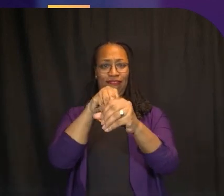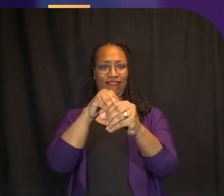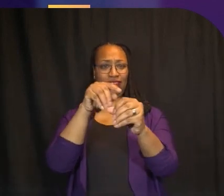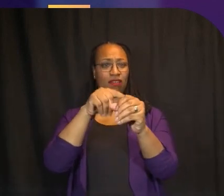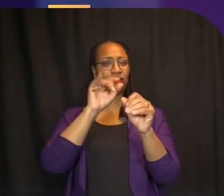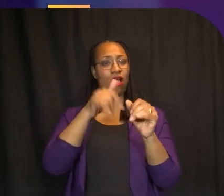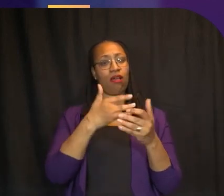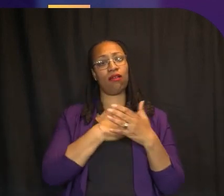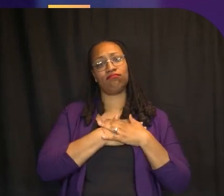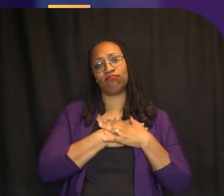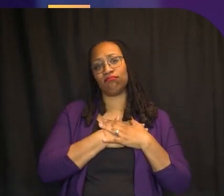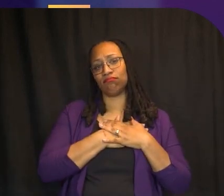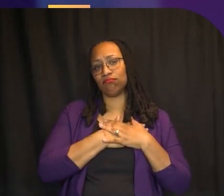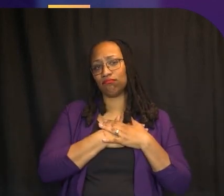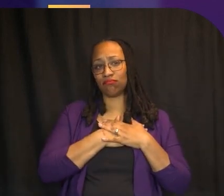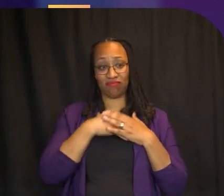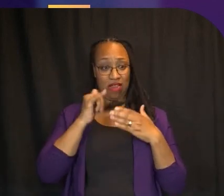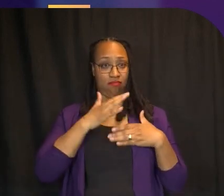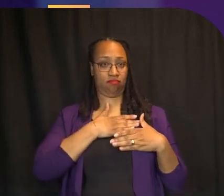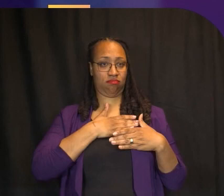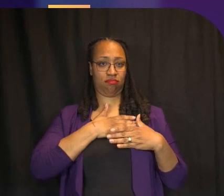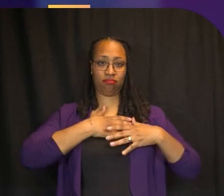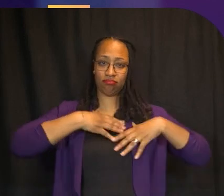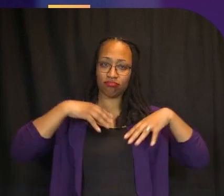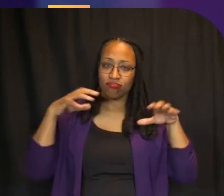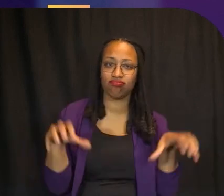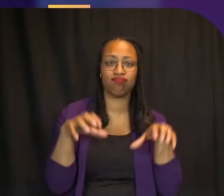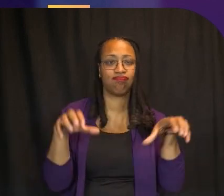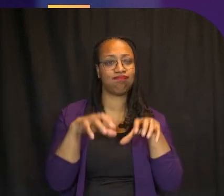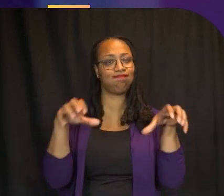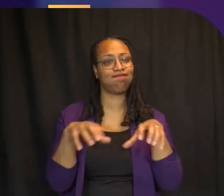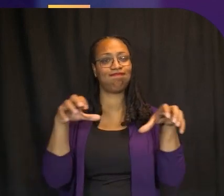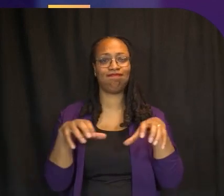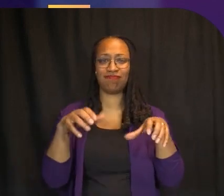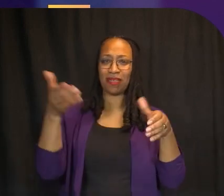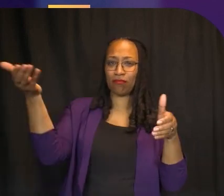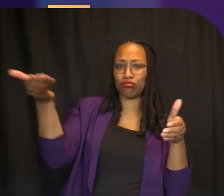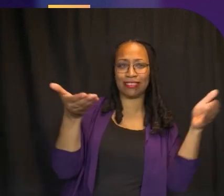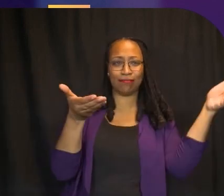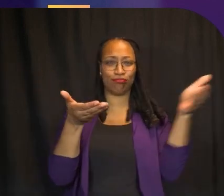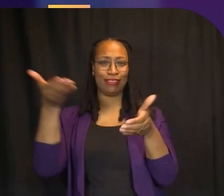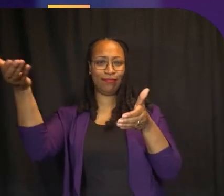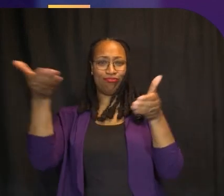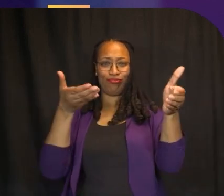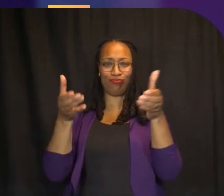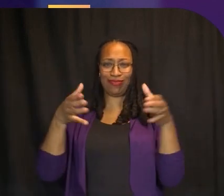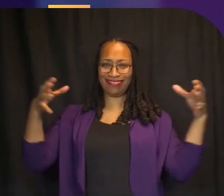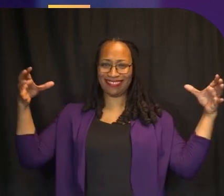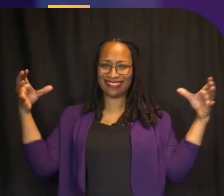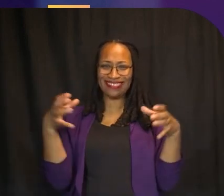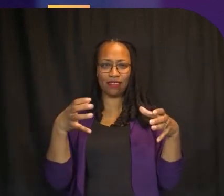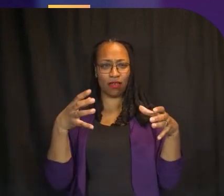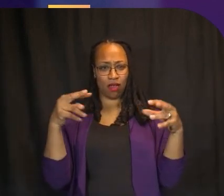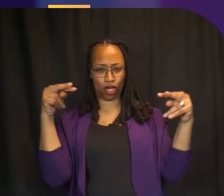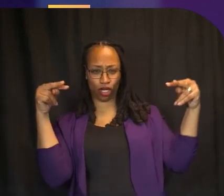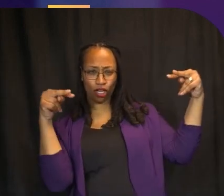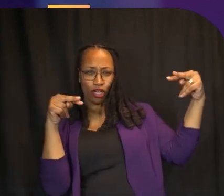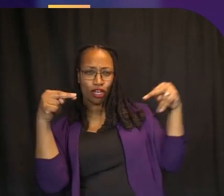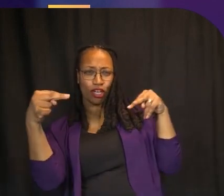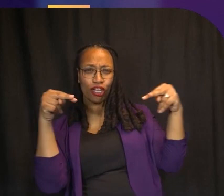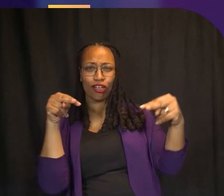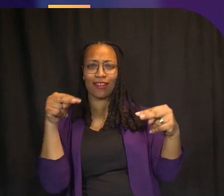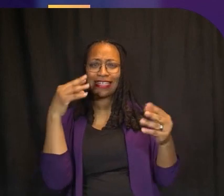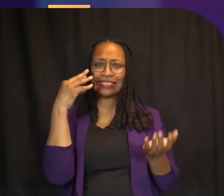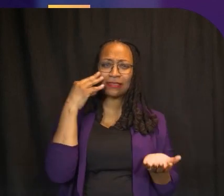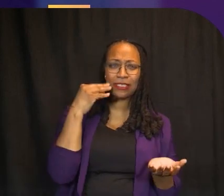science. While we have a long history of supporting equality and employment and inclusion for people with disabilities,